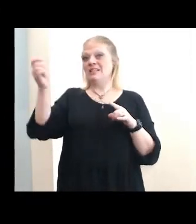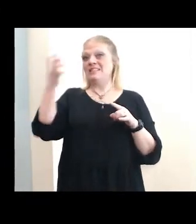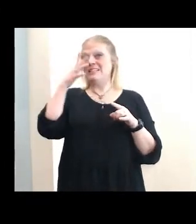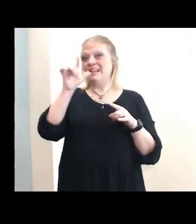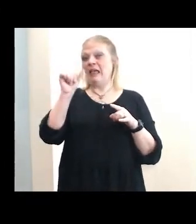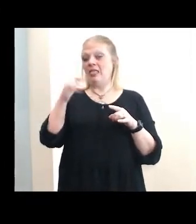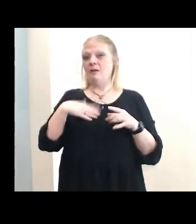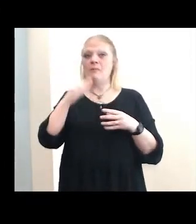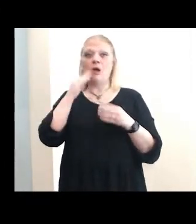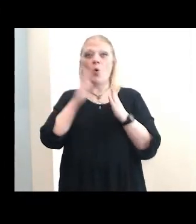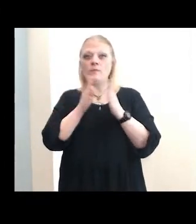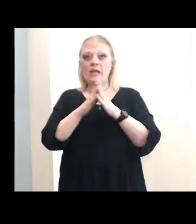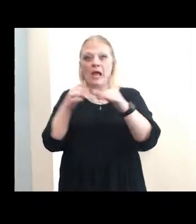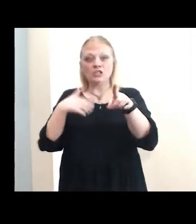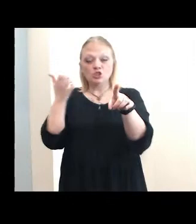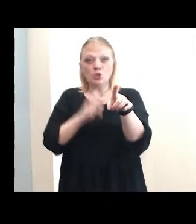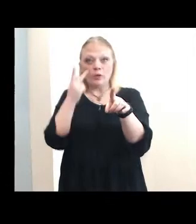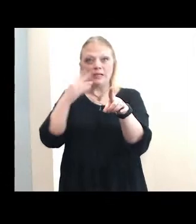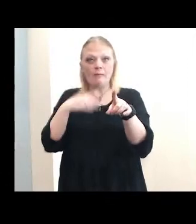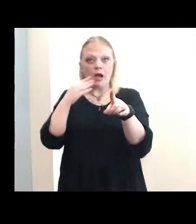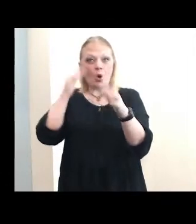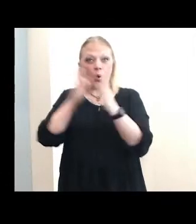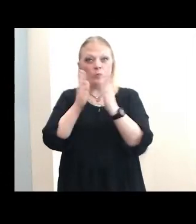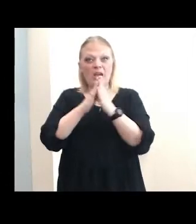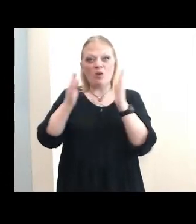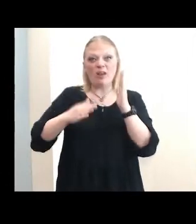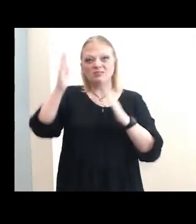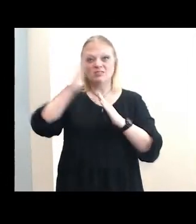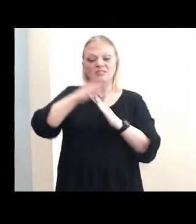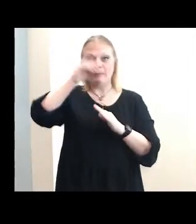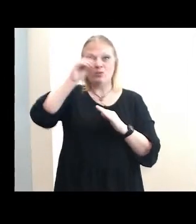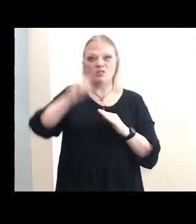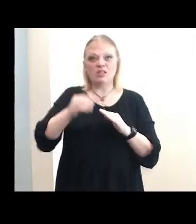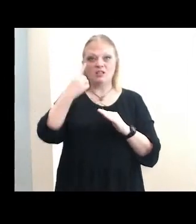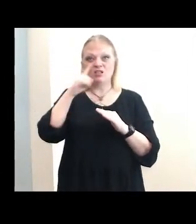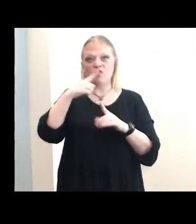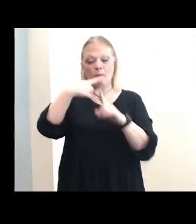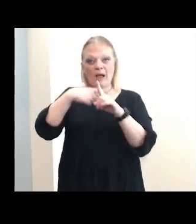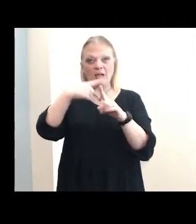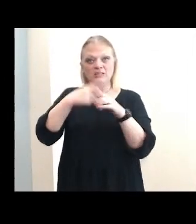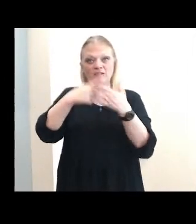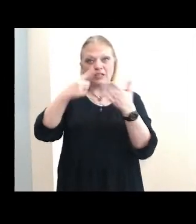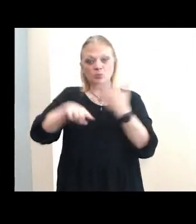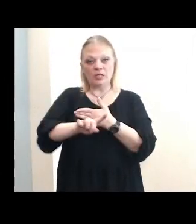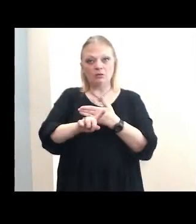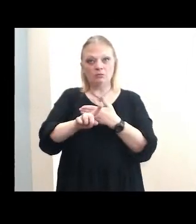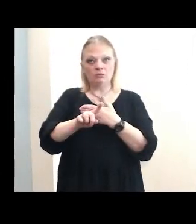my hometown, I do not want to see my hometown as the highest percentage of COVID-19 cases next week.